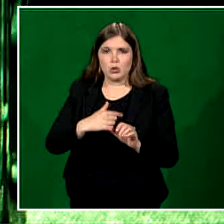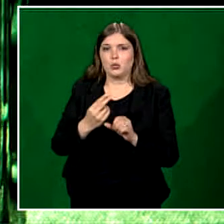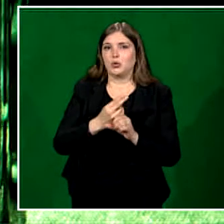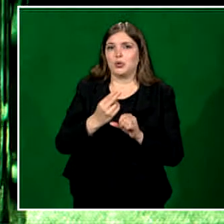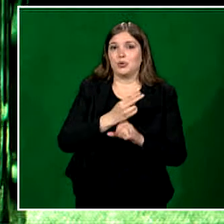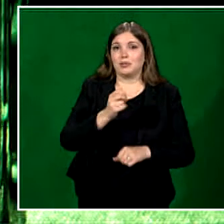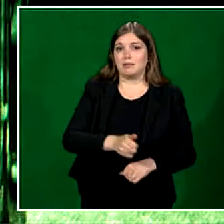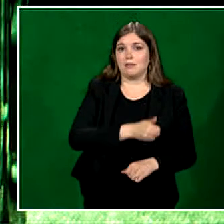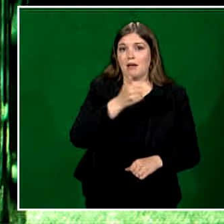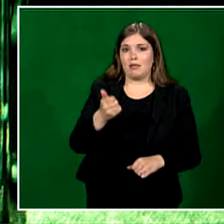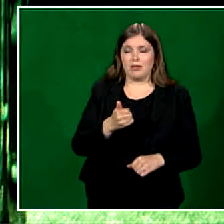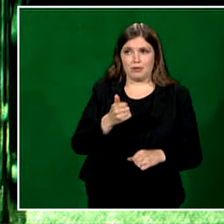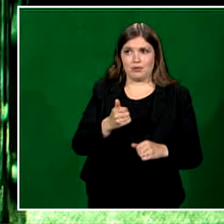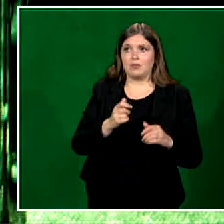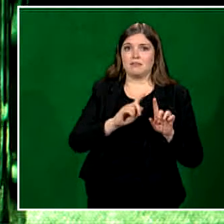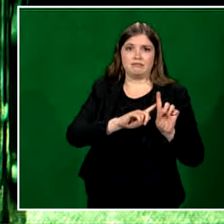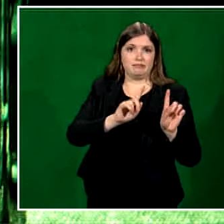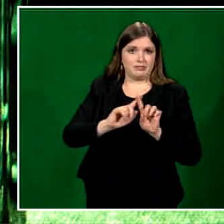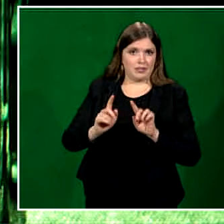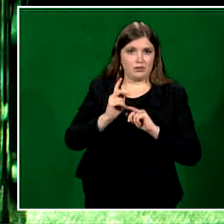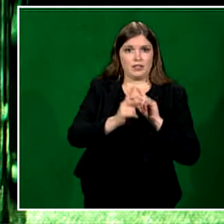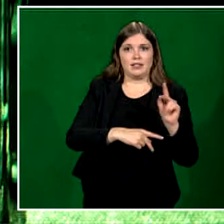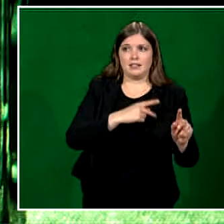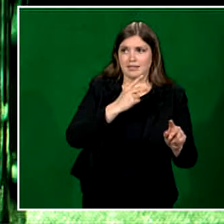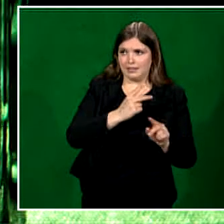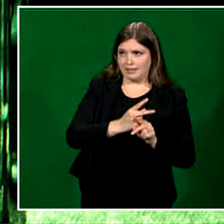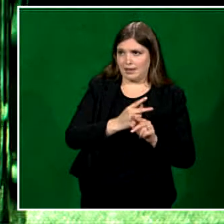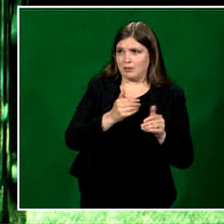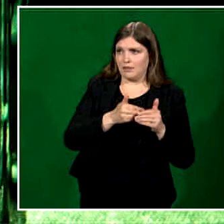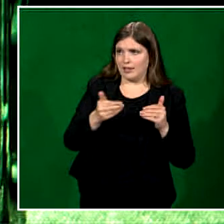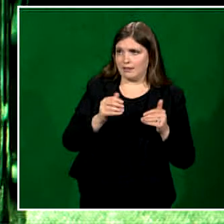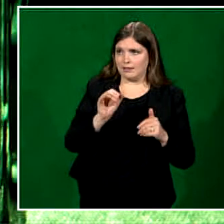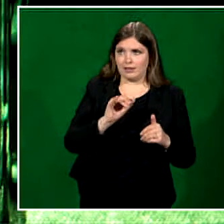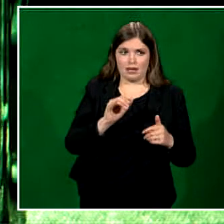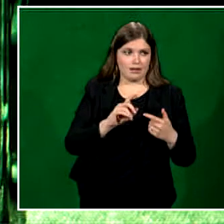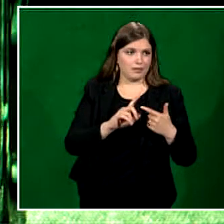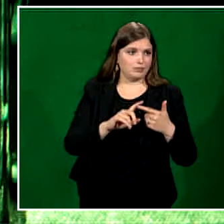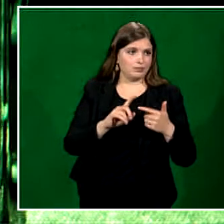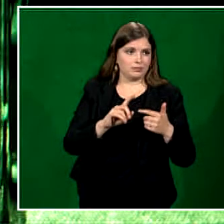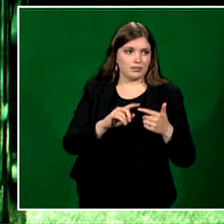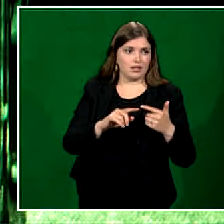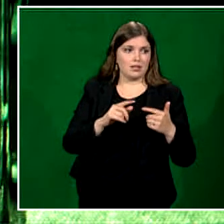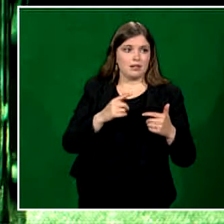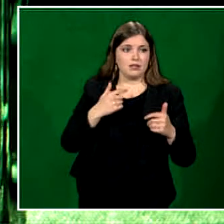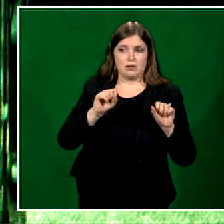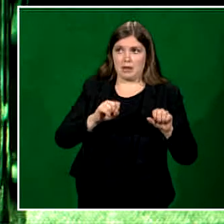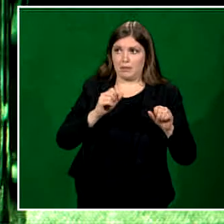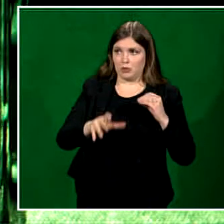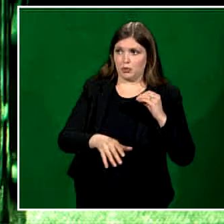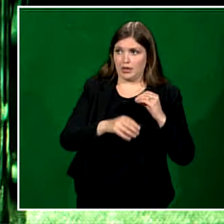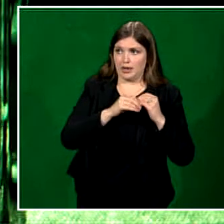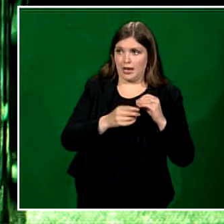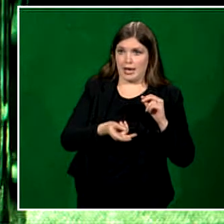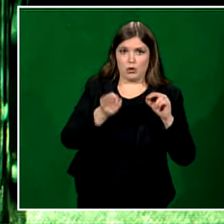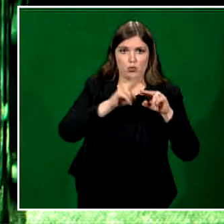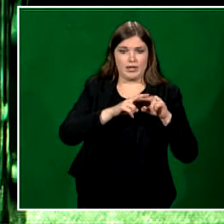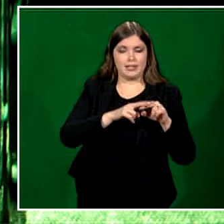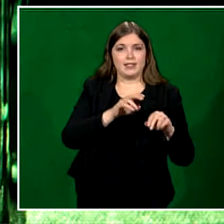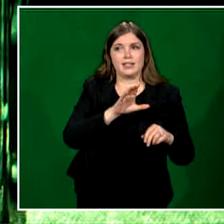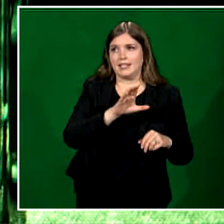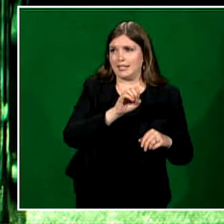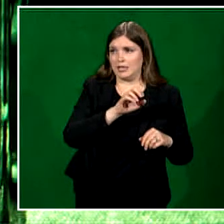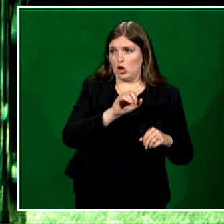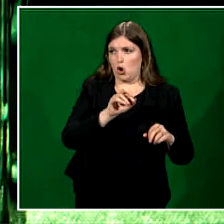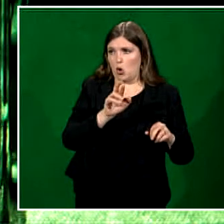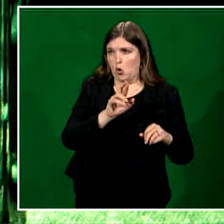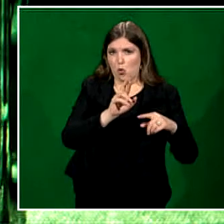manure and carbon sources such as corn stover in order to decrease the CN ratio, because the lower